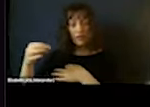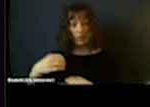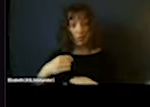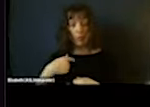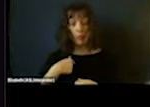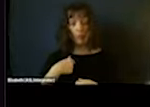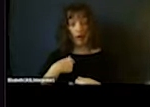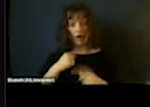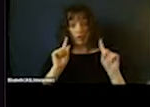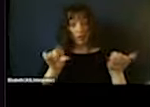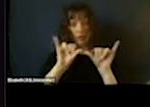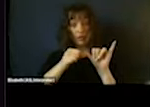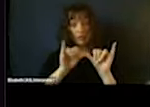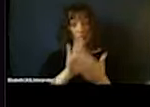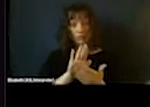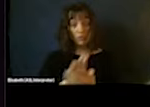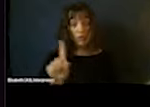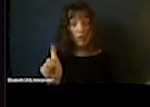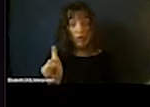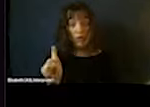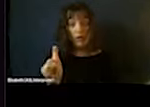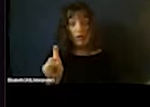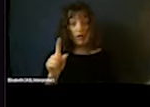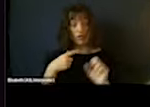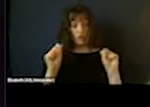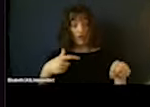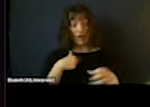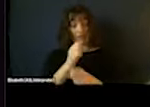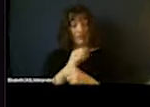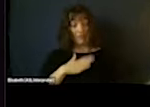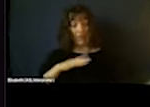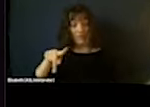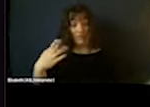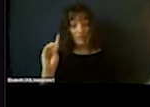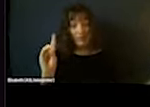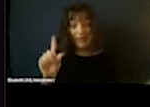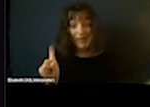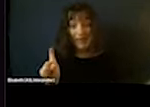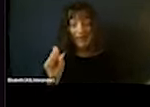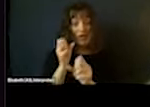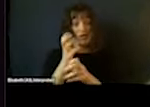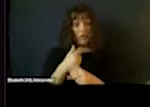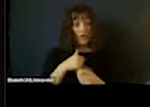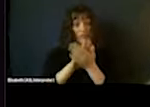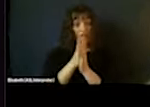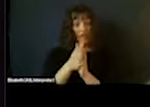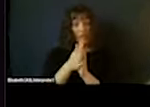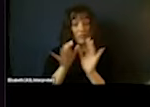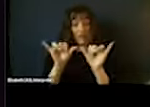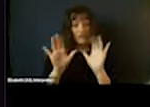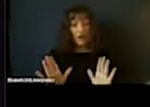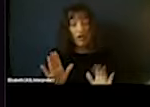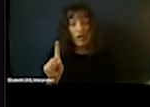I take the Ph.D. program? Can I be an engineer? I